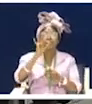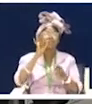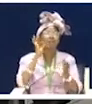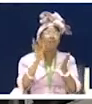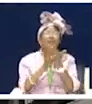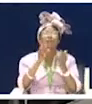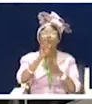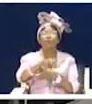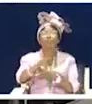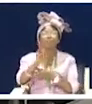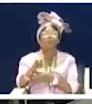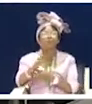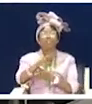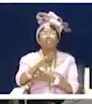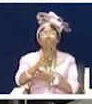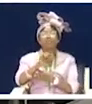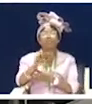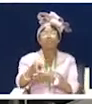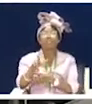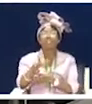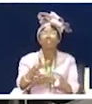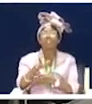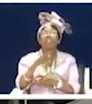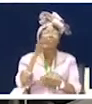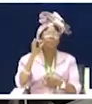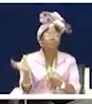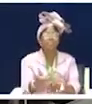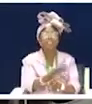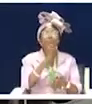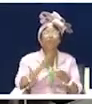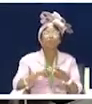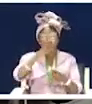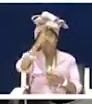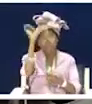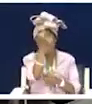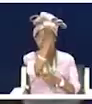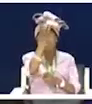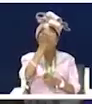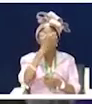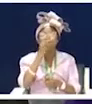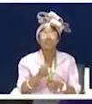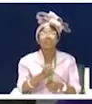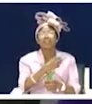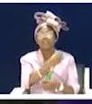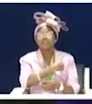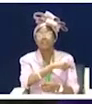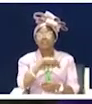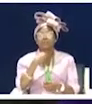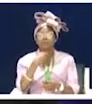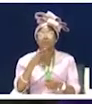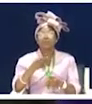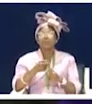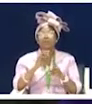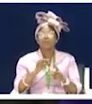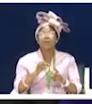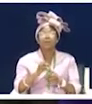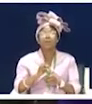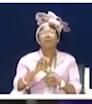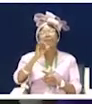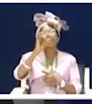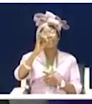2023, she was taken to the emergency unit due to excruciating pains from kidney